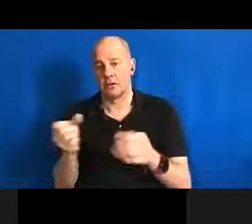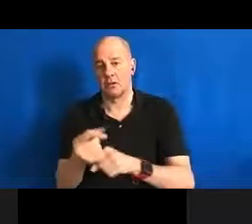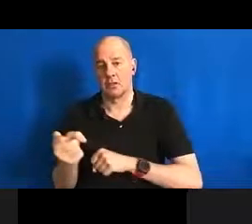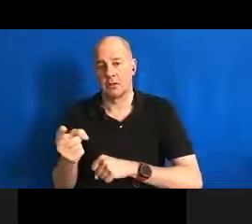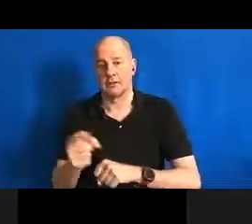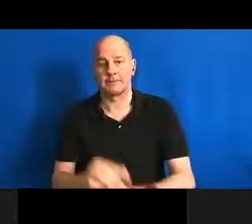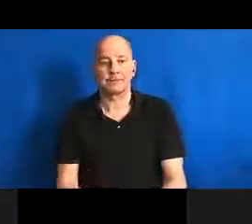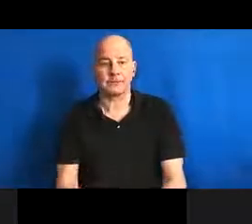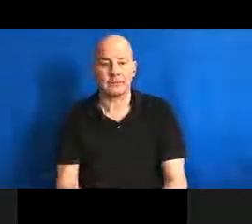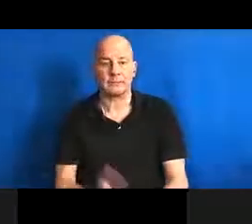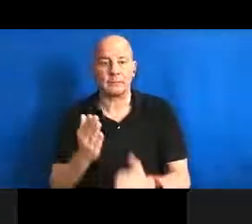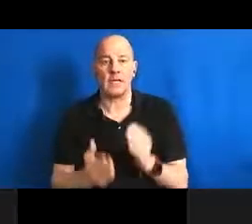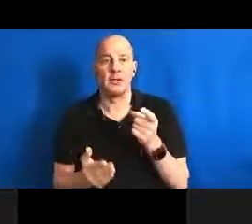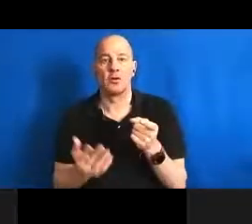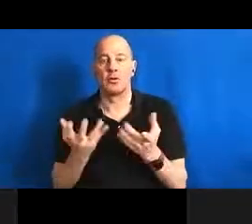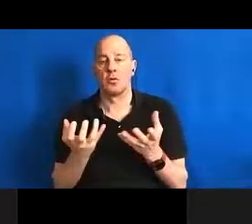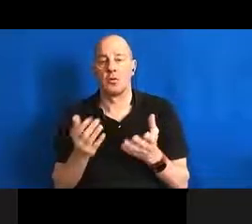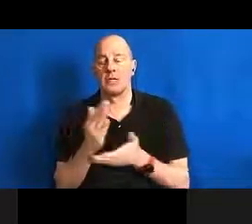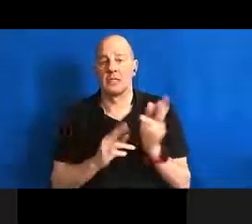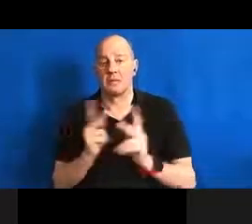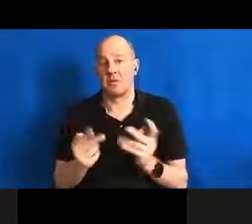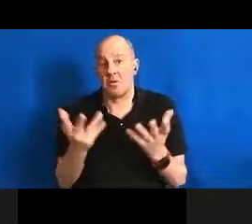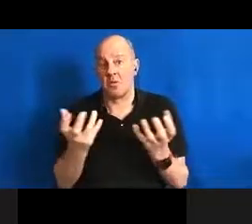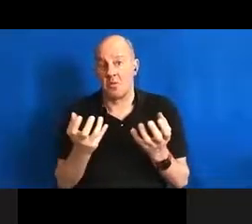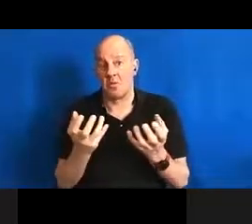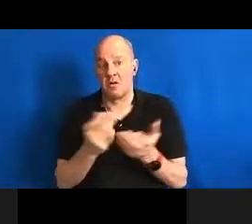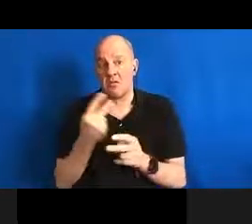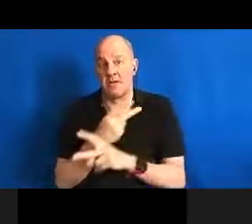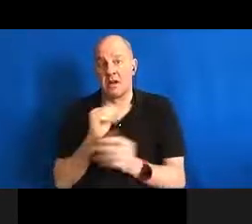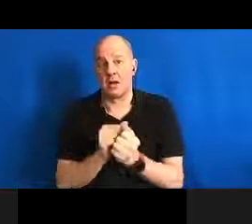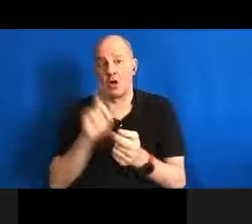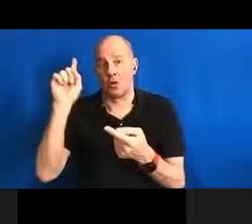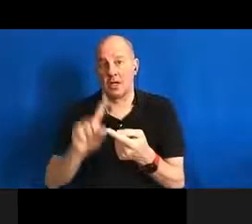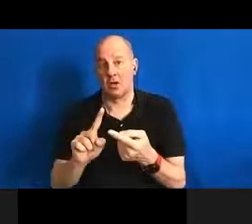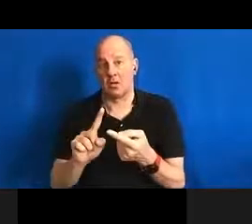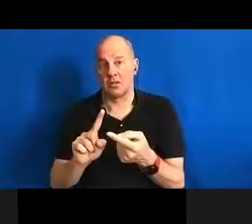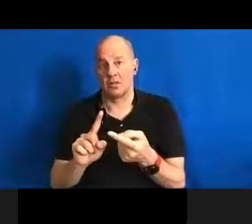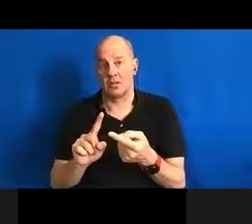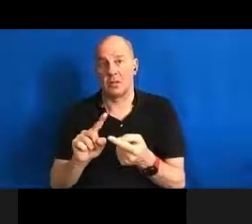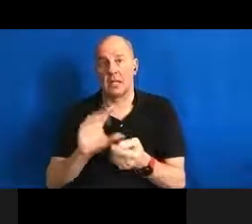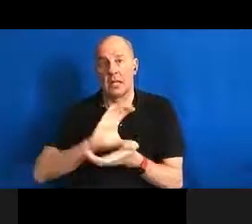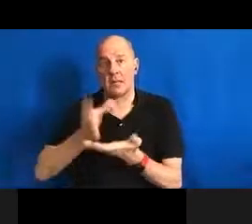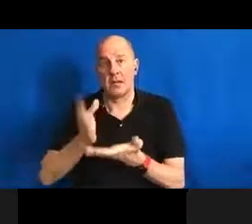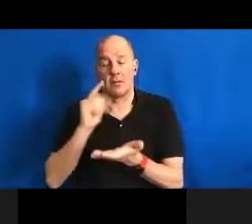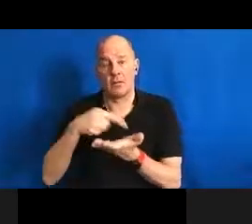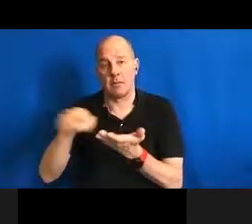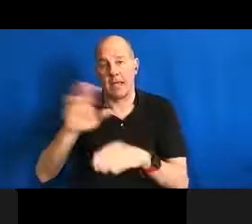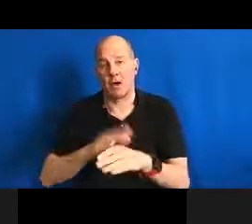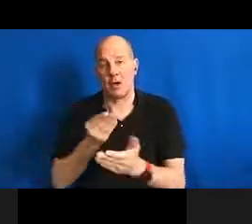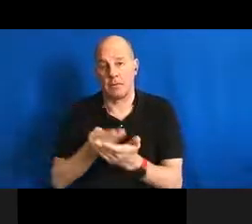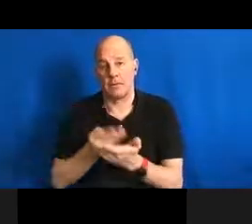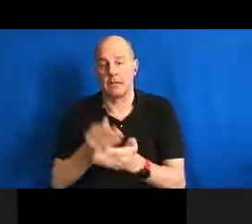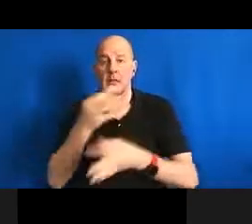$85,000, like you might want to, some people often do want to figure out how to reduce the amount they're going to pay on that money they're receiving. So rather than paying